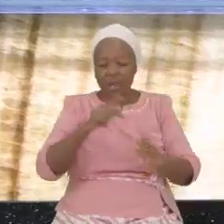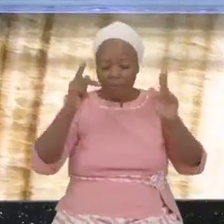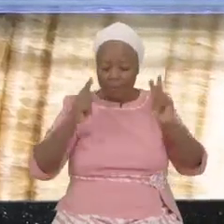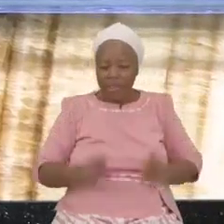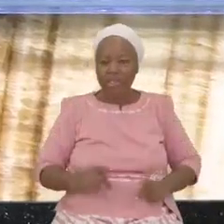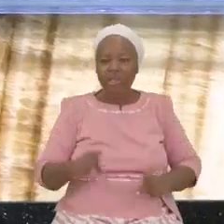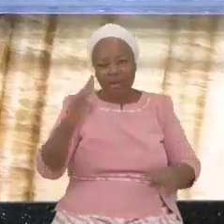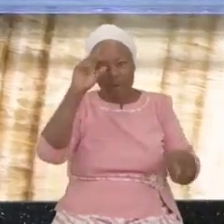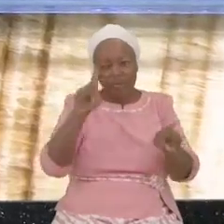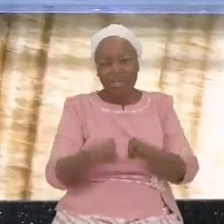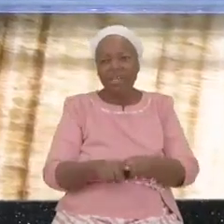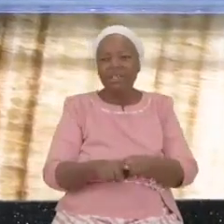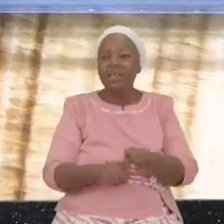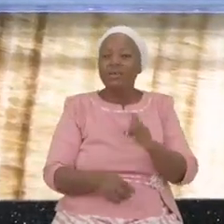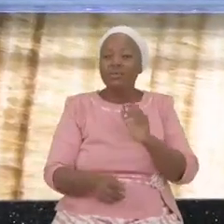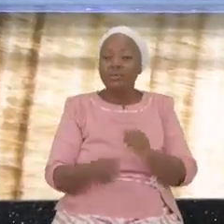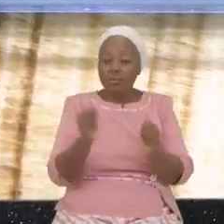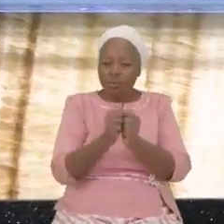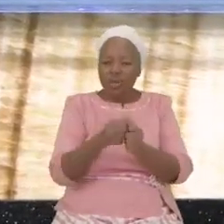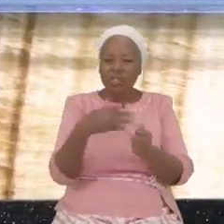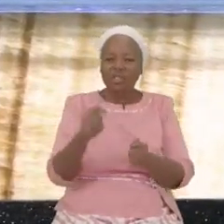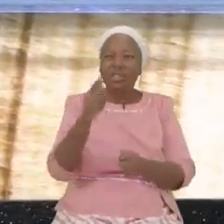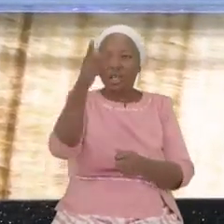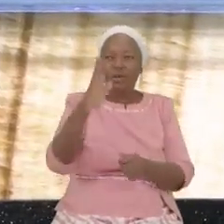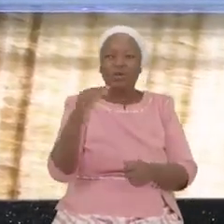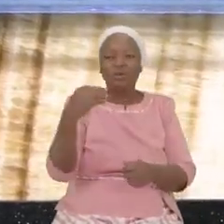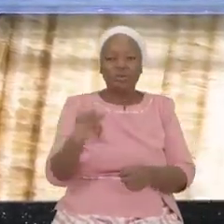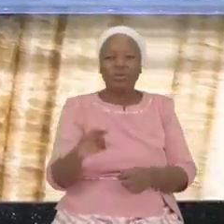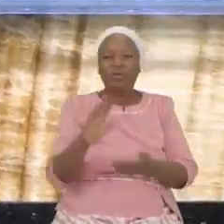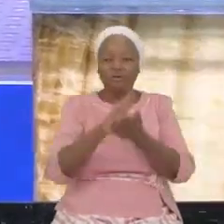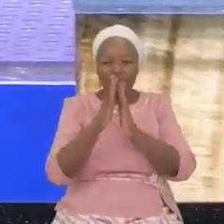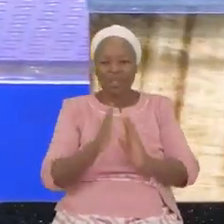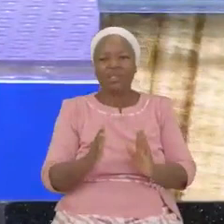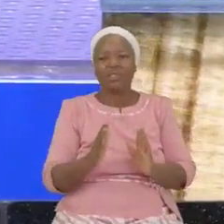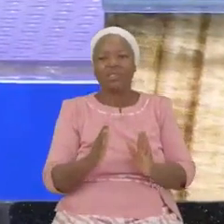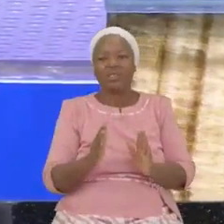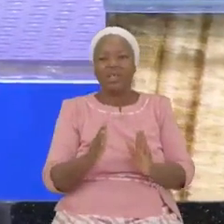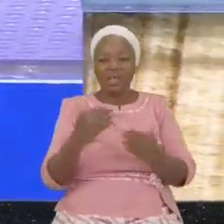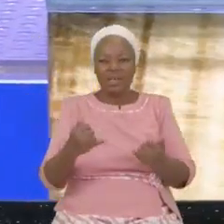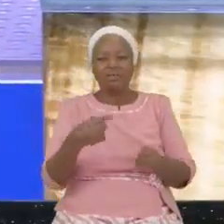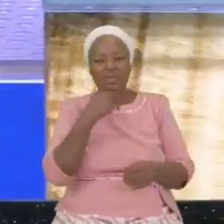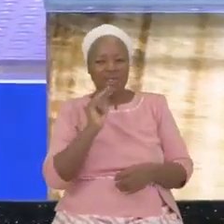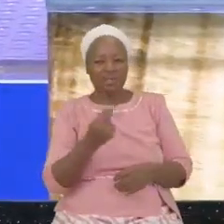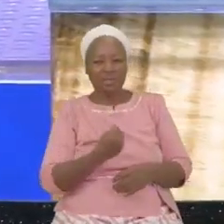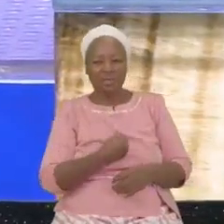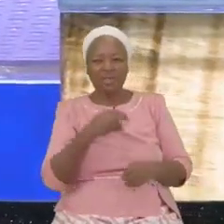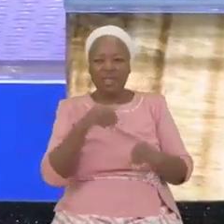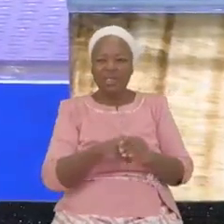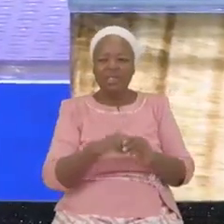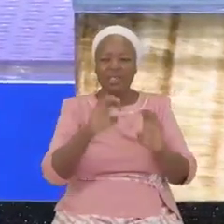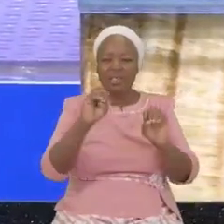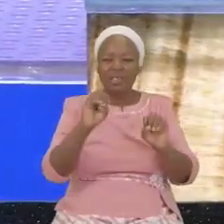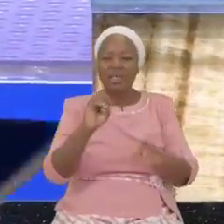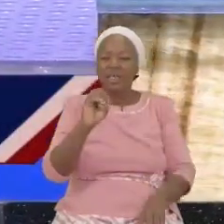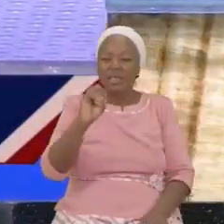personal covenant with the God of peace. Now he tells us in